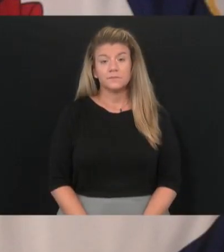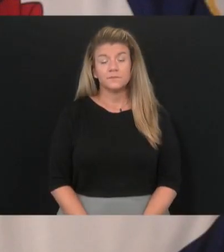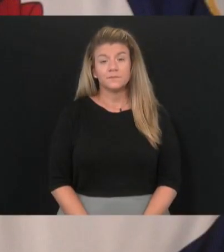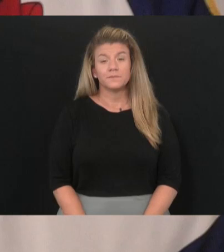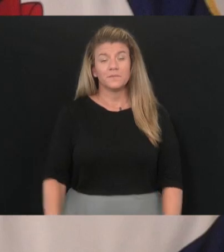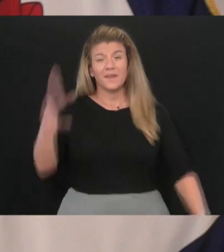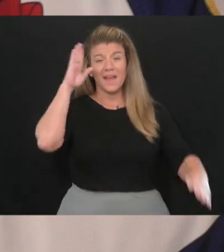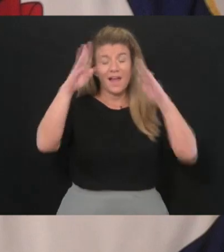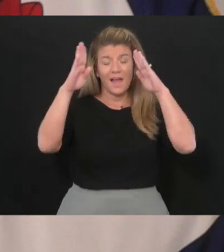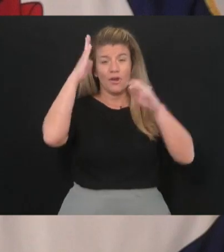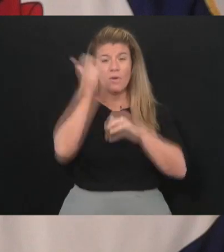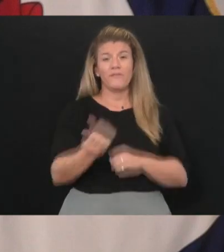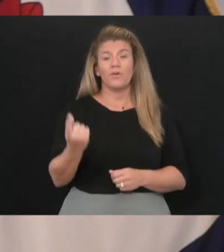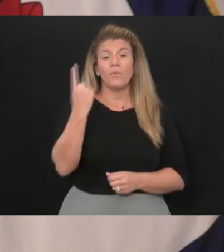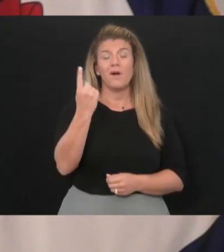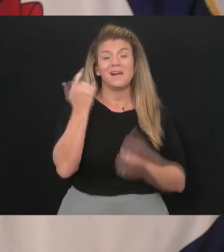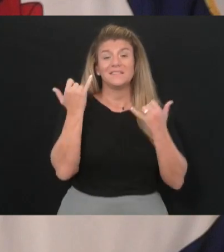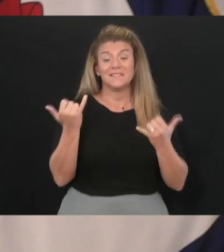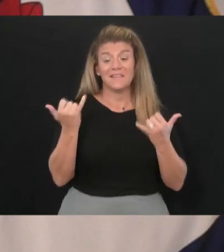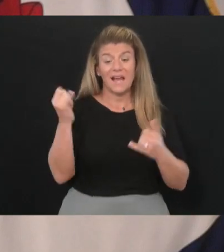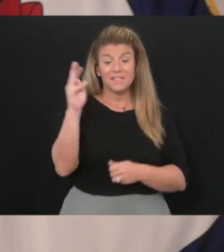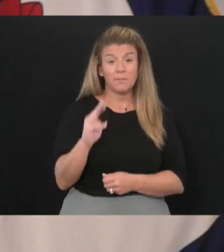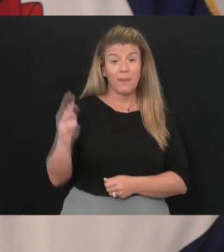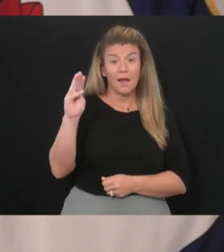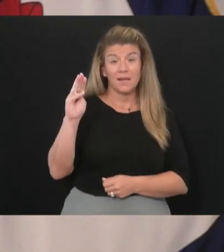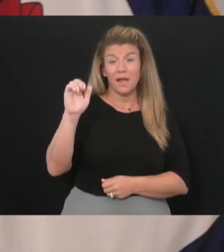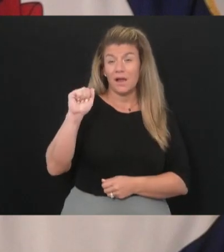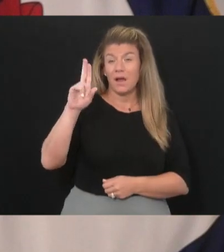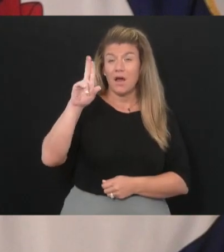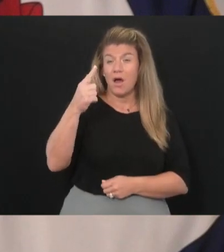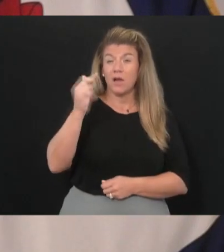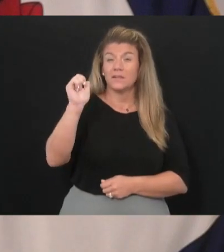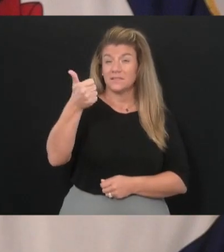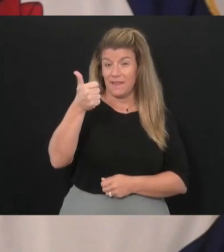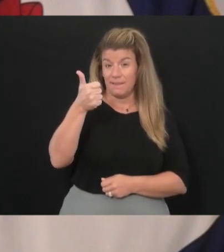Hello, everyone. It's Monday, August the 10th.